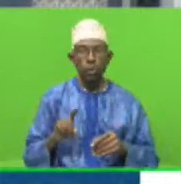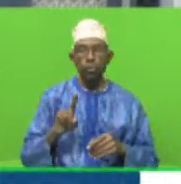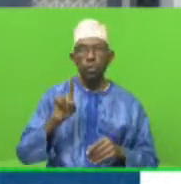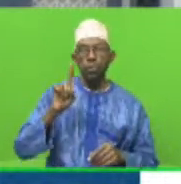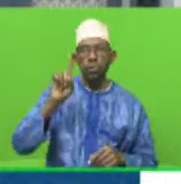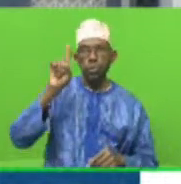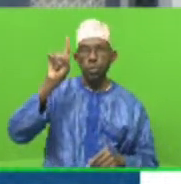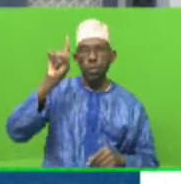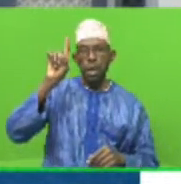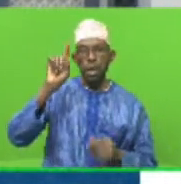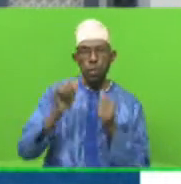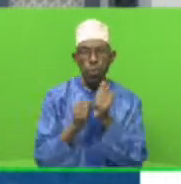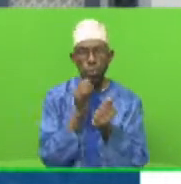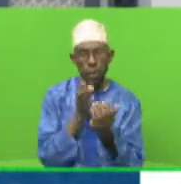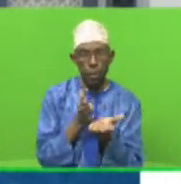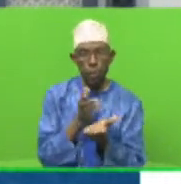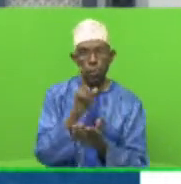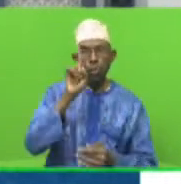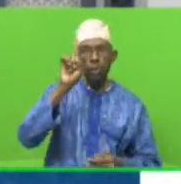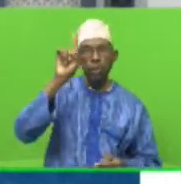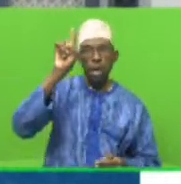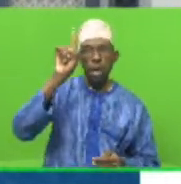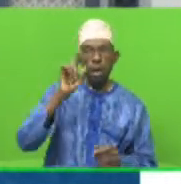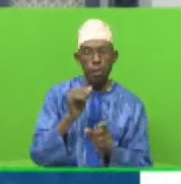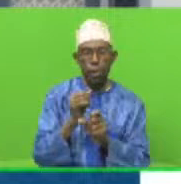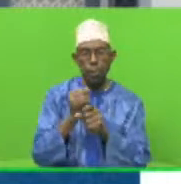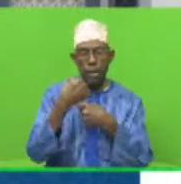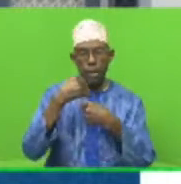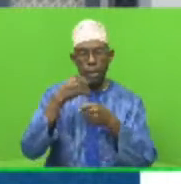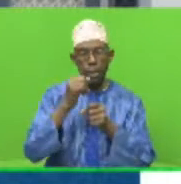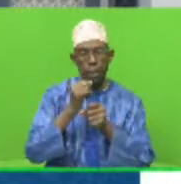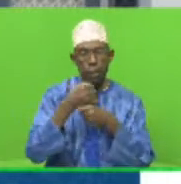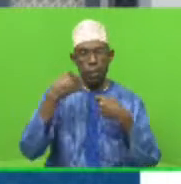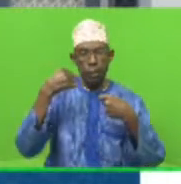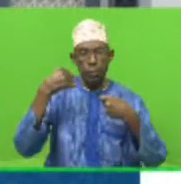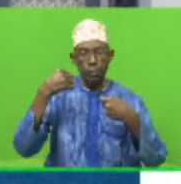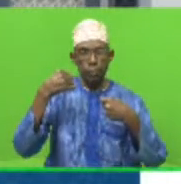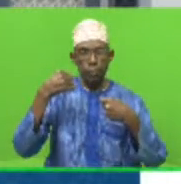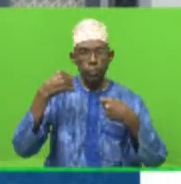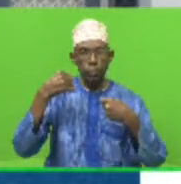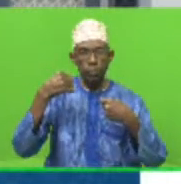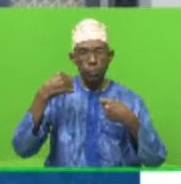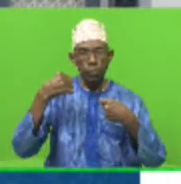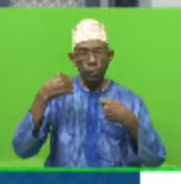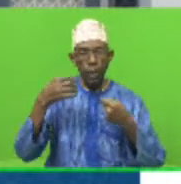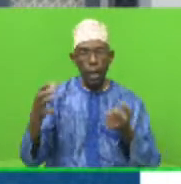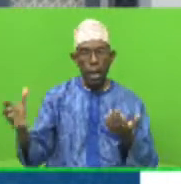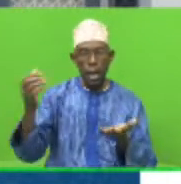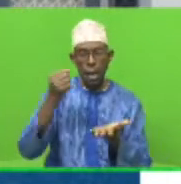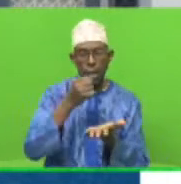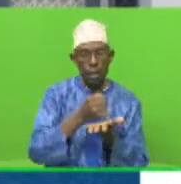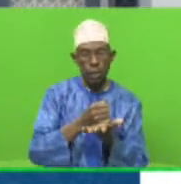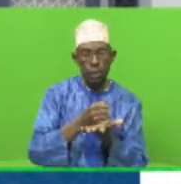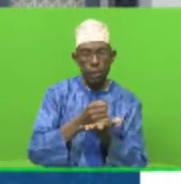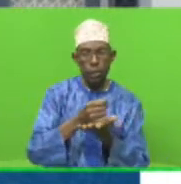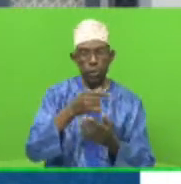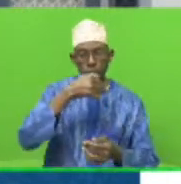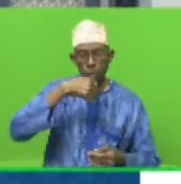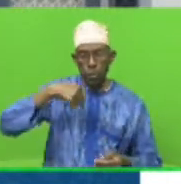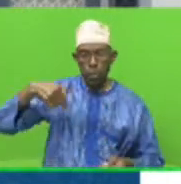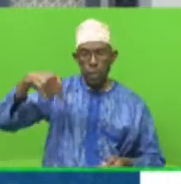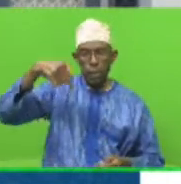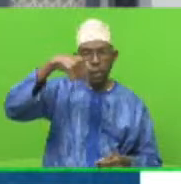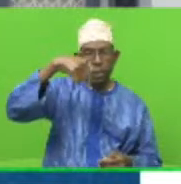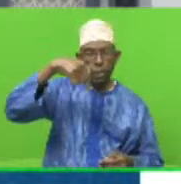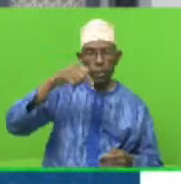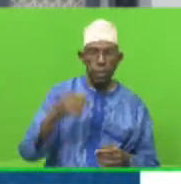religion that Allah subhanahu wa ta'ala has made as an inherent, you know, inclination for us